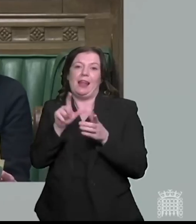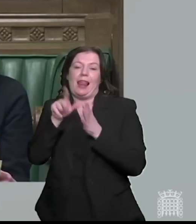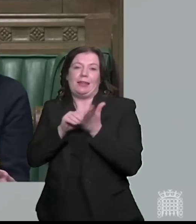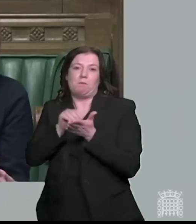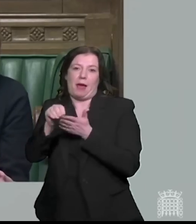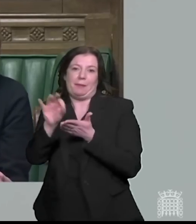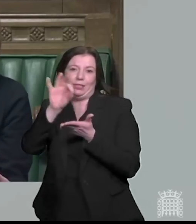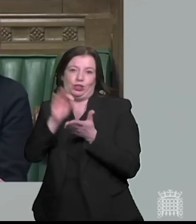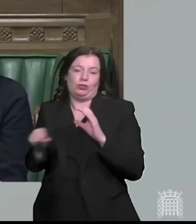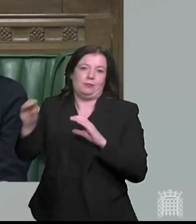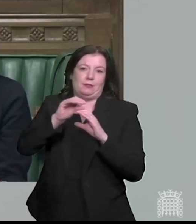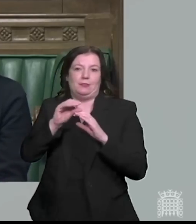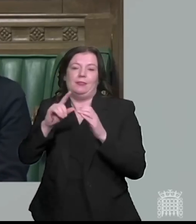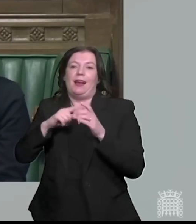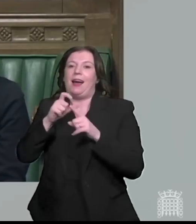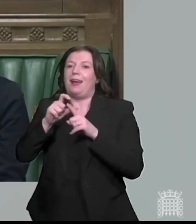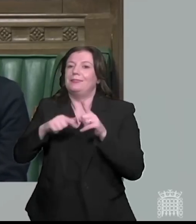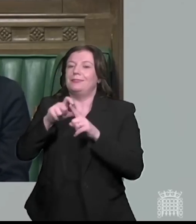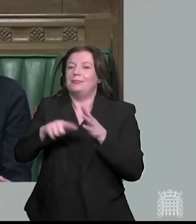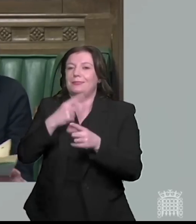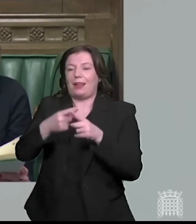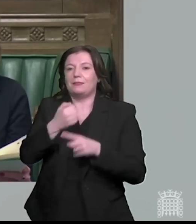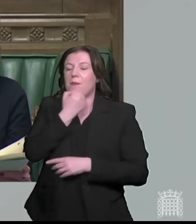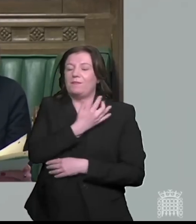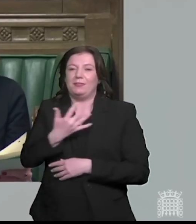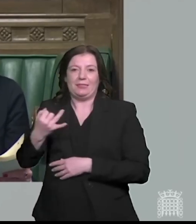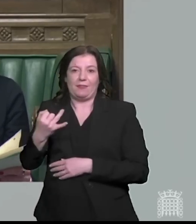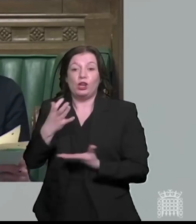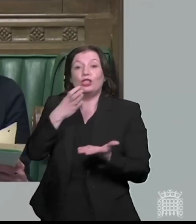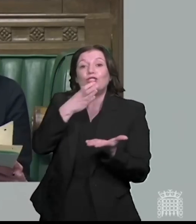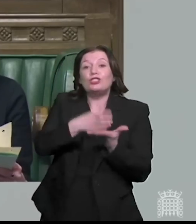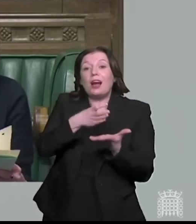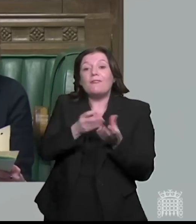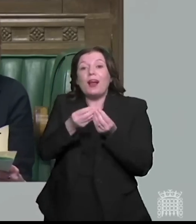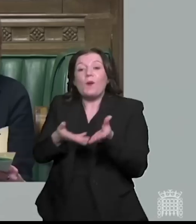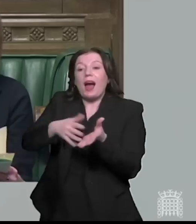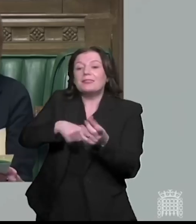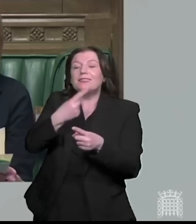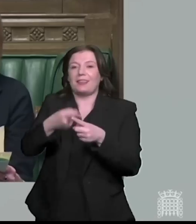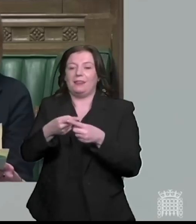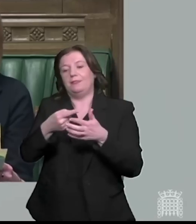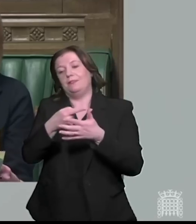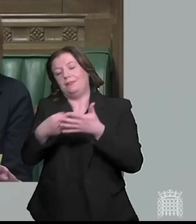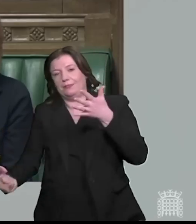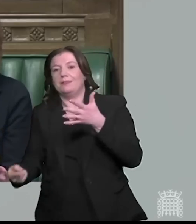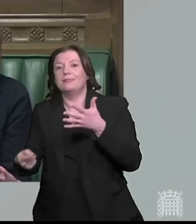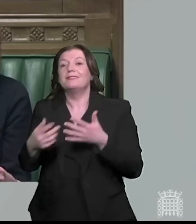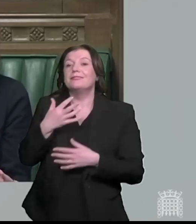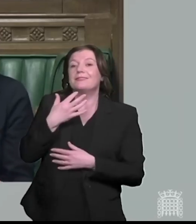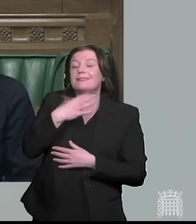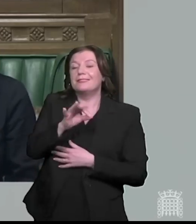payment interest value-added tax, motion number 57. E. Charities value-added tax, etc. Motion